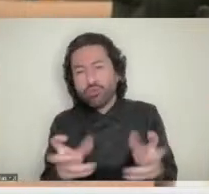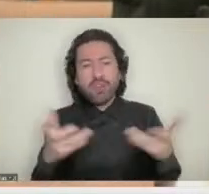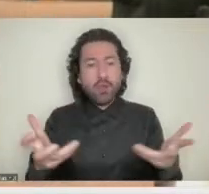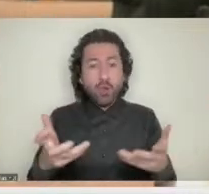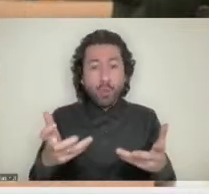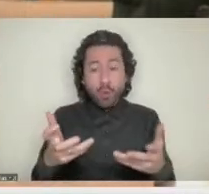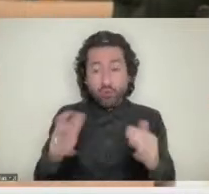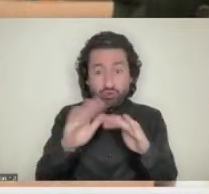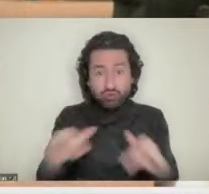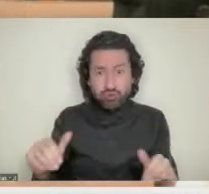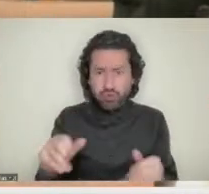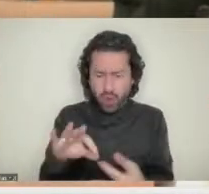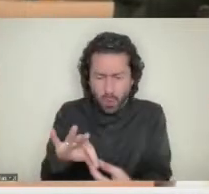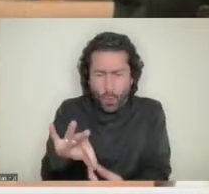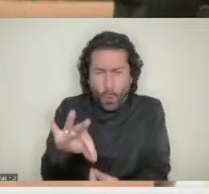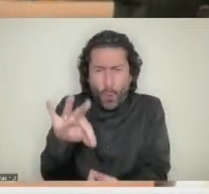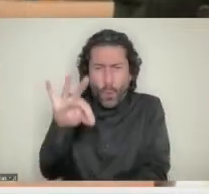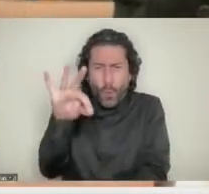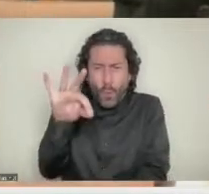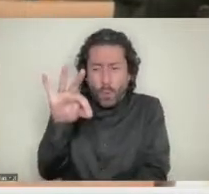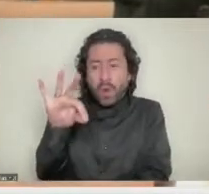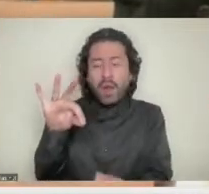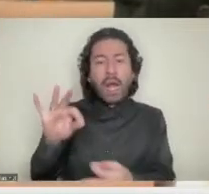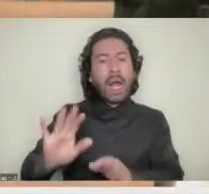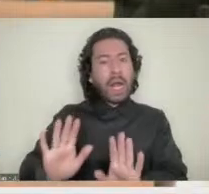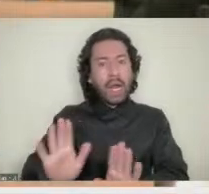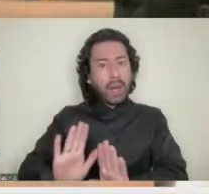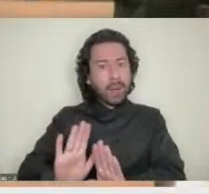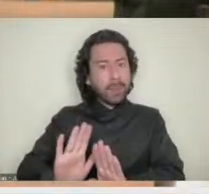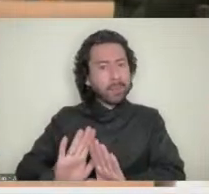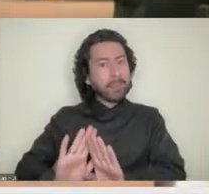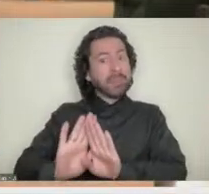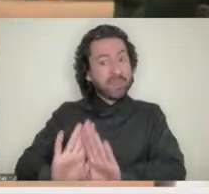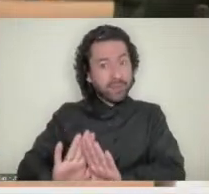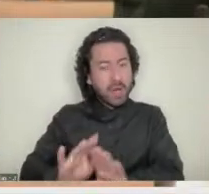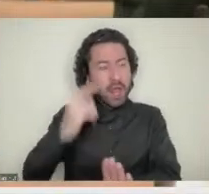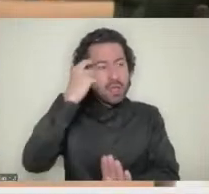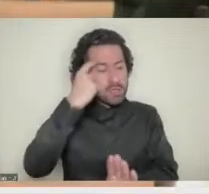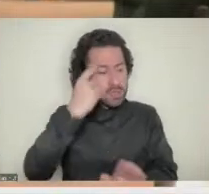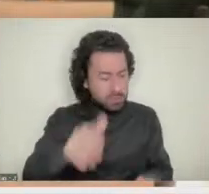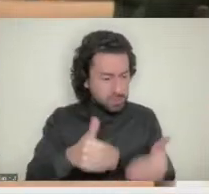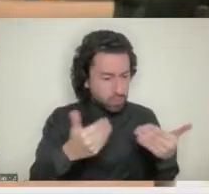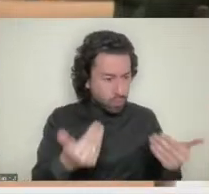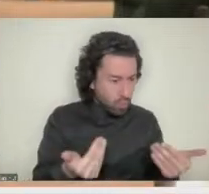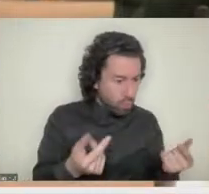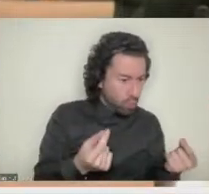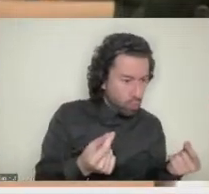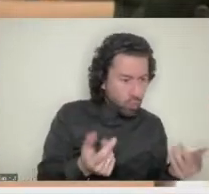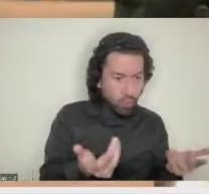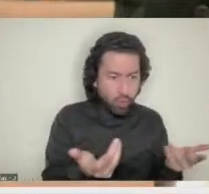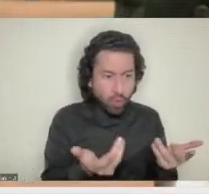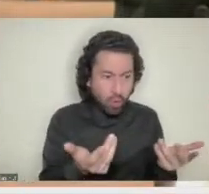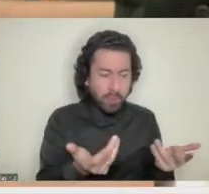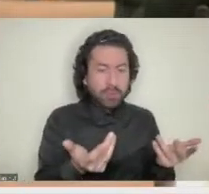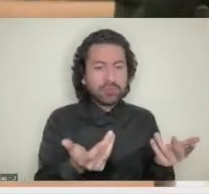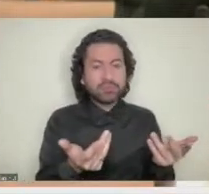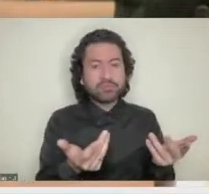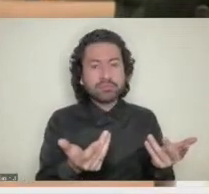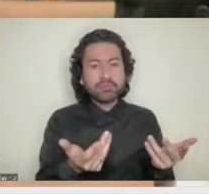related to preventing chronic childhood malnutrition. And we have come up with a party package